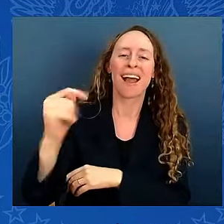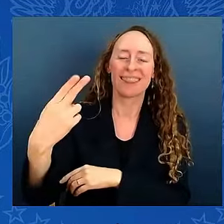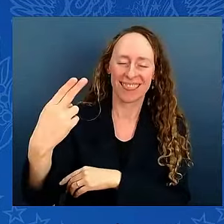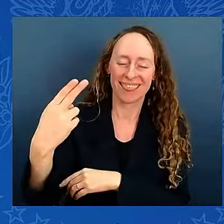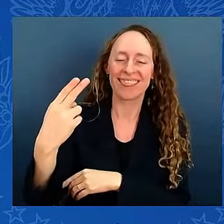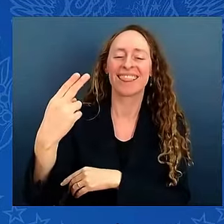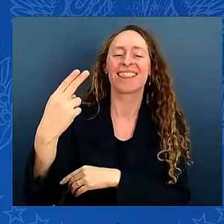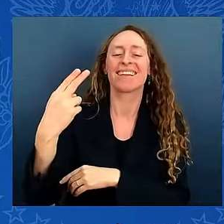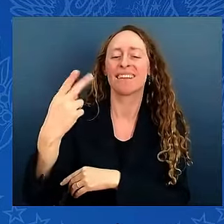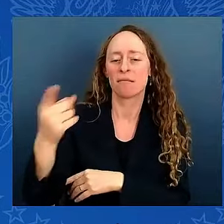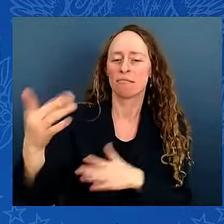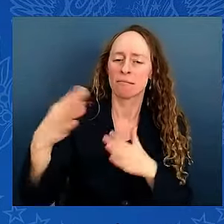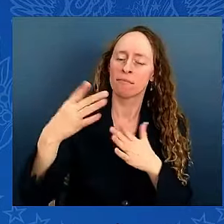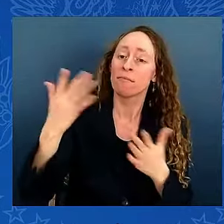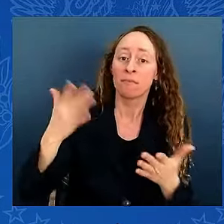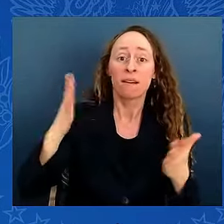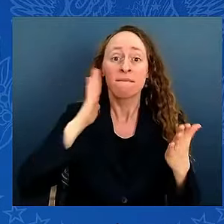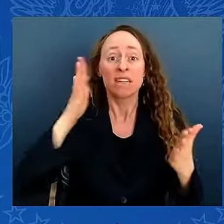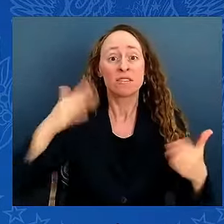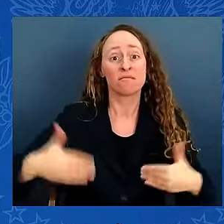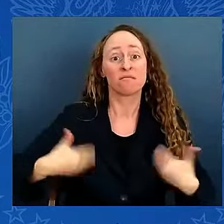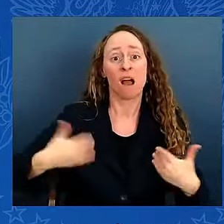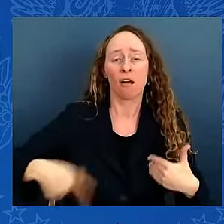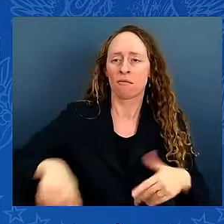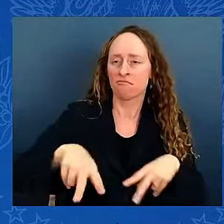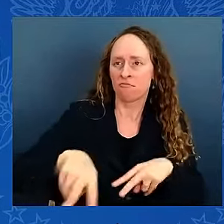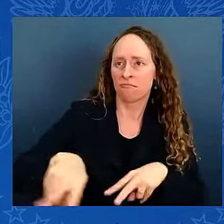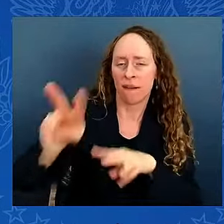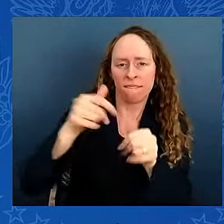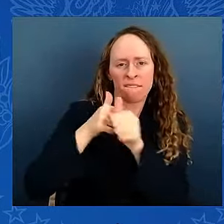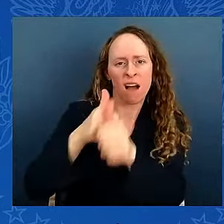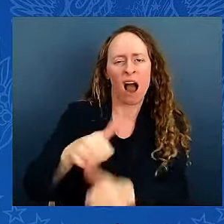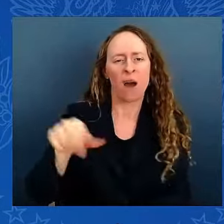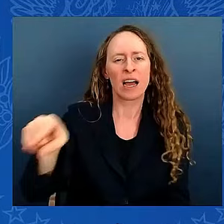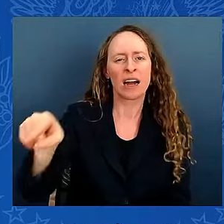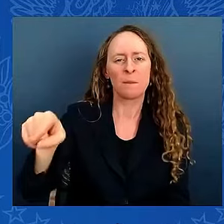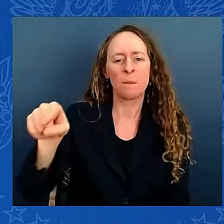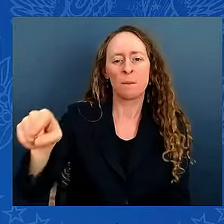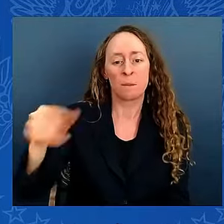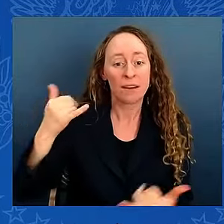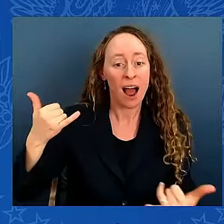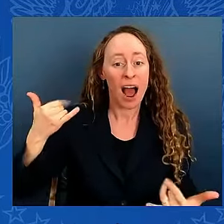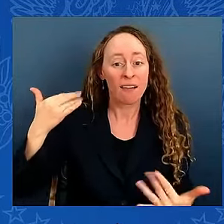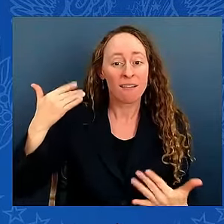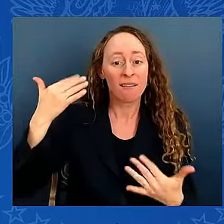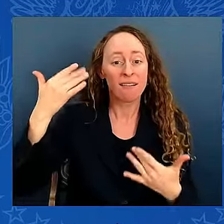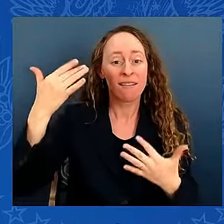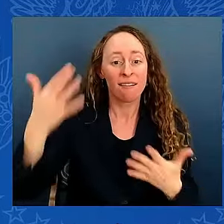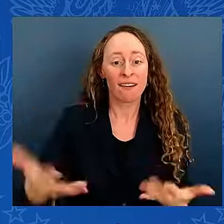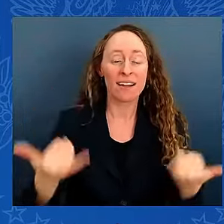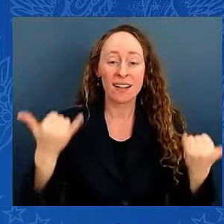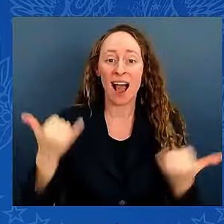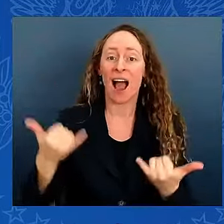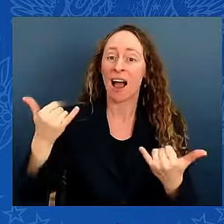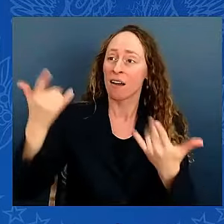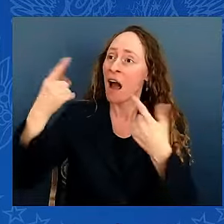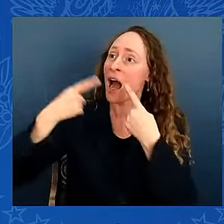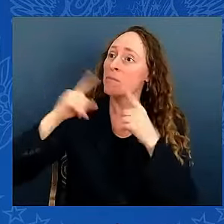turn. Your turn to take the torch from those before you, to run the race to the